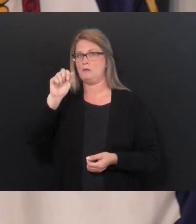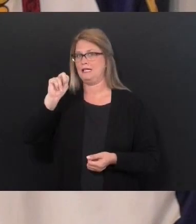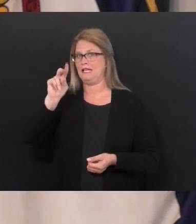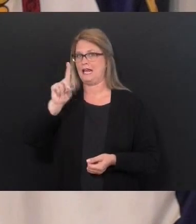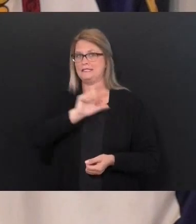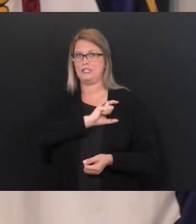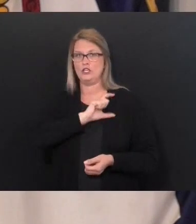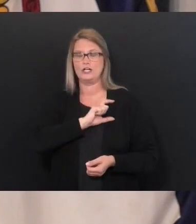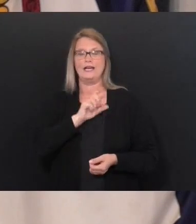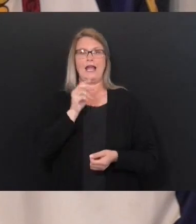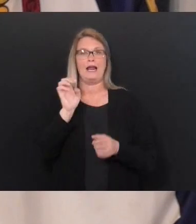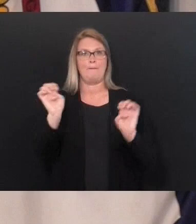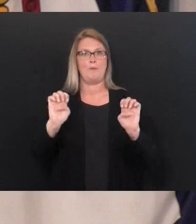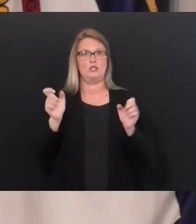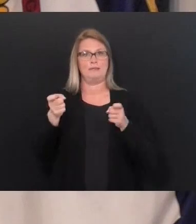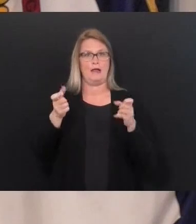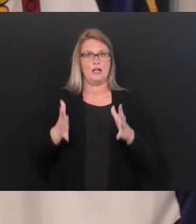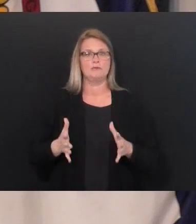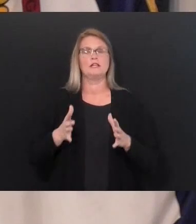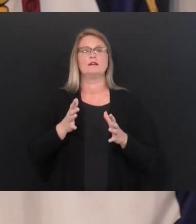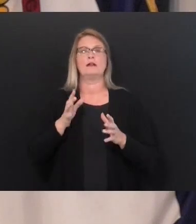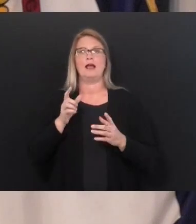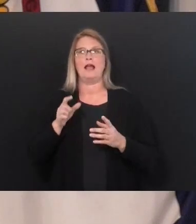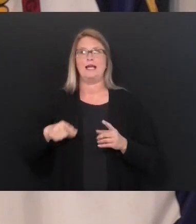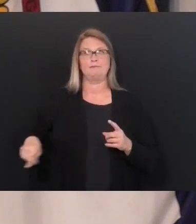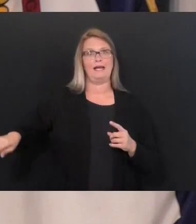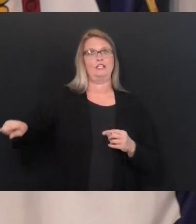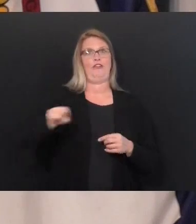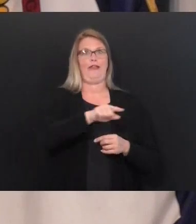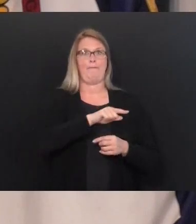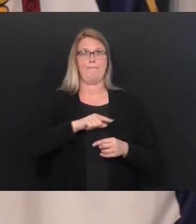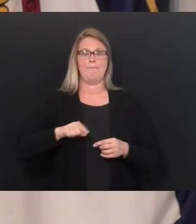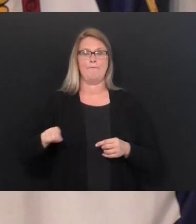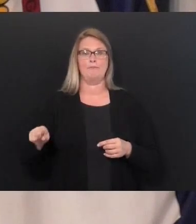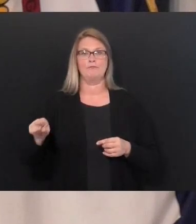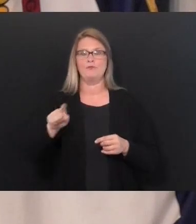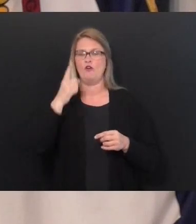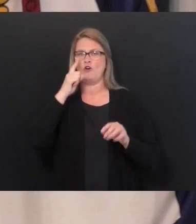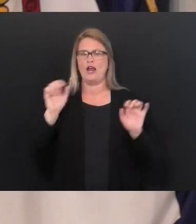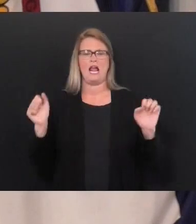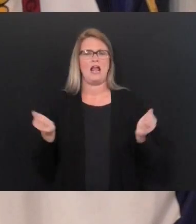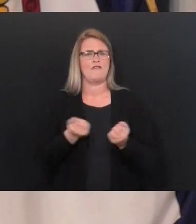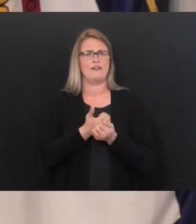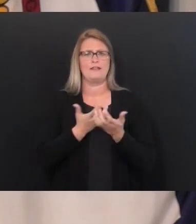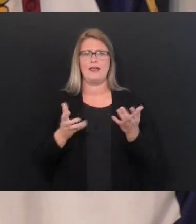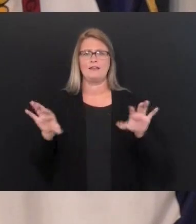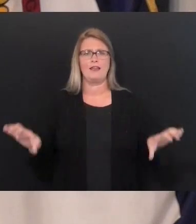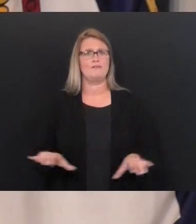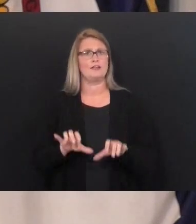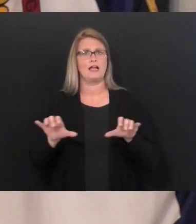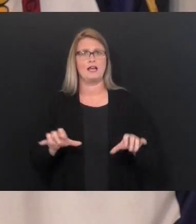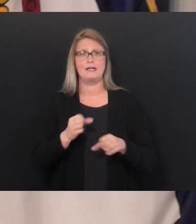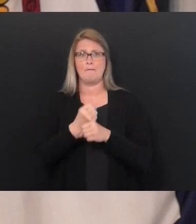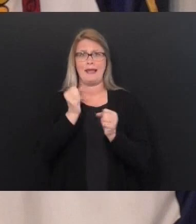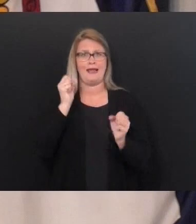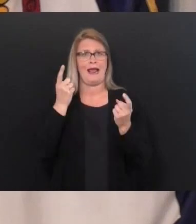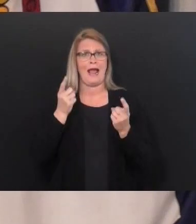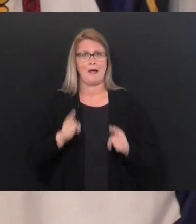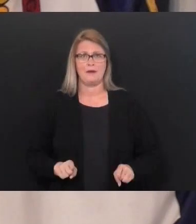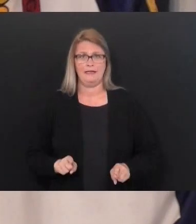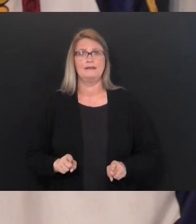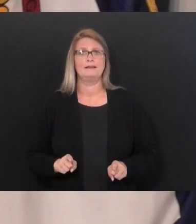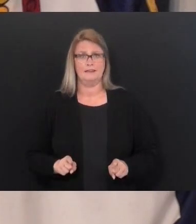and Emergency Management, especially them at DMAS for all that they've done in making this a reality and everything. And